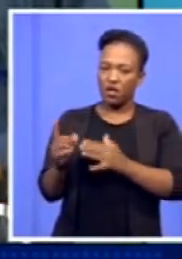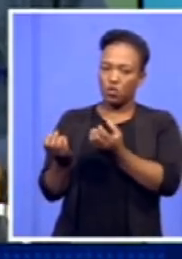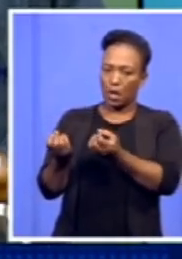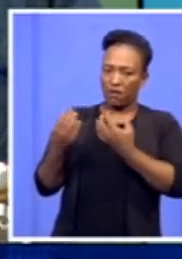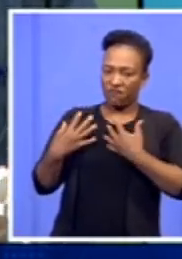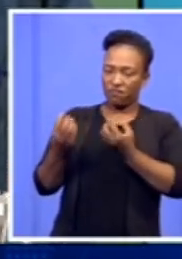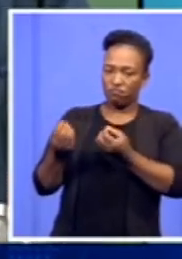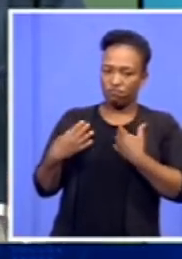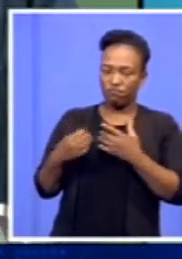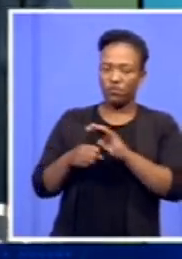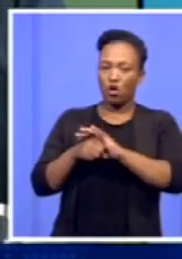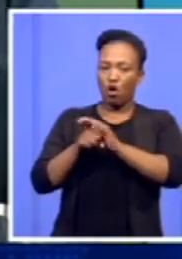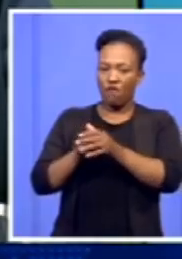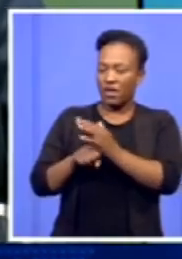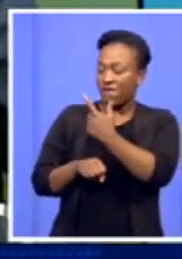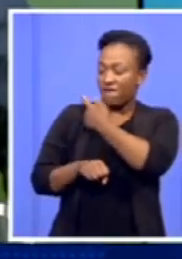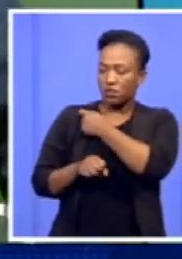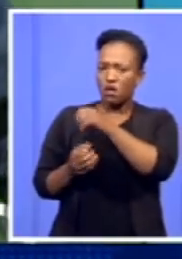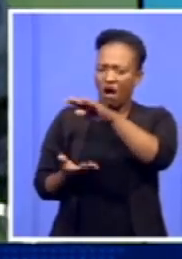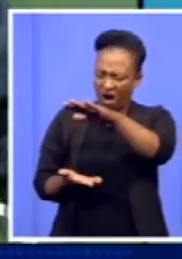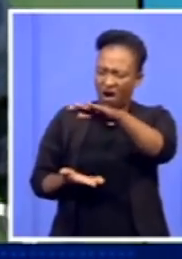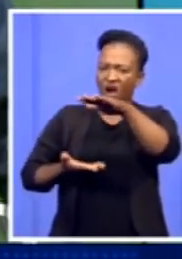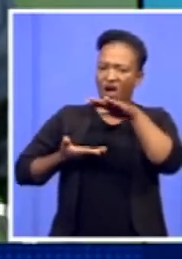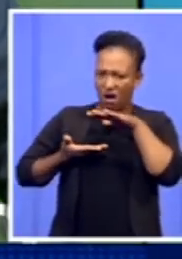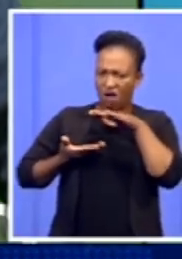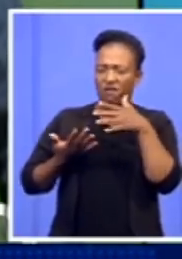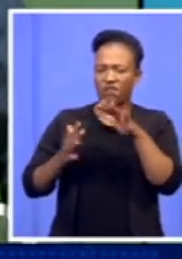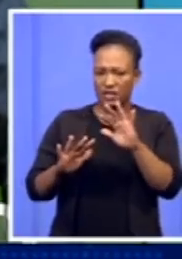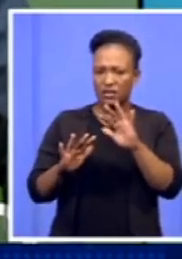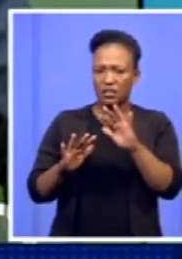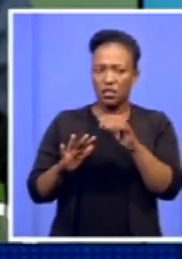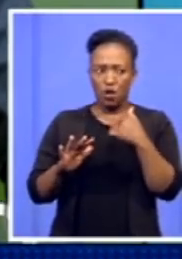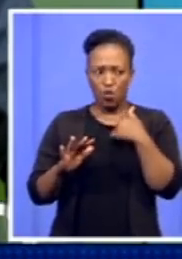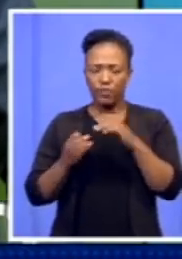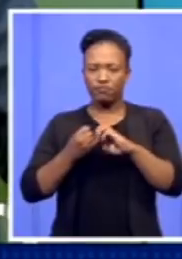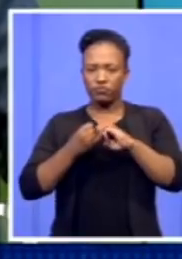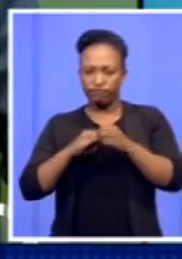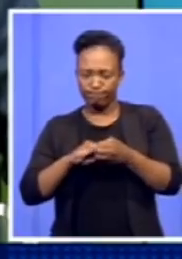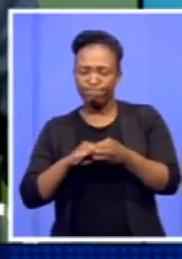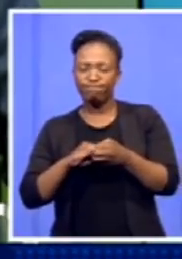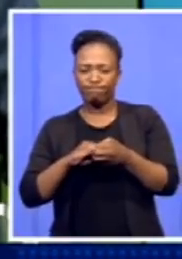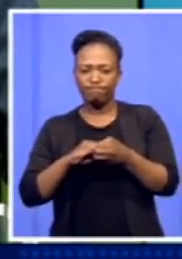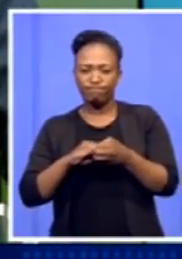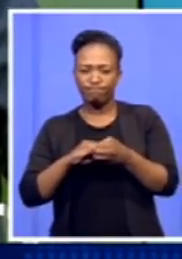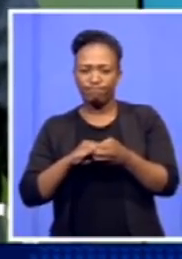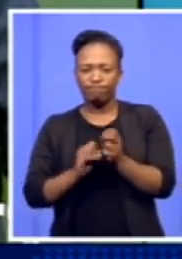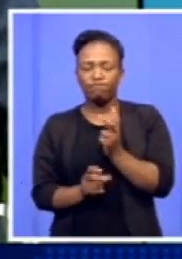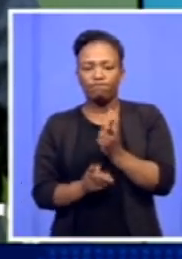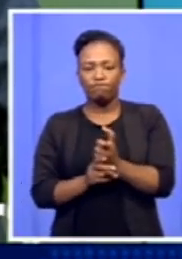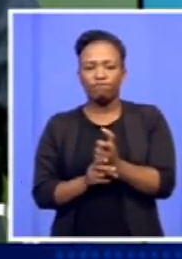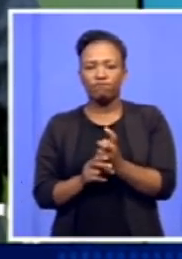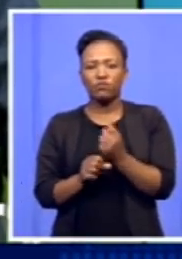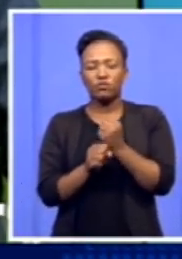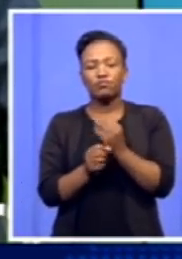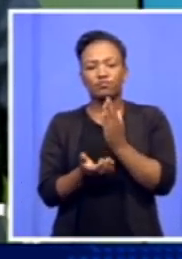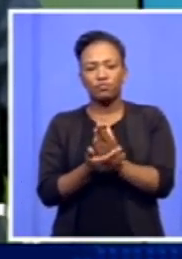vaccines, which we try very hard to make sure that we have the storage so